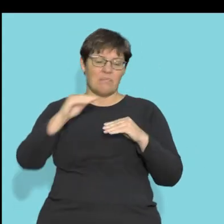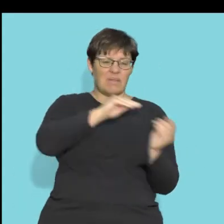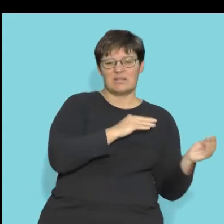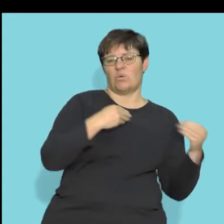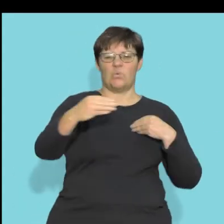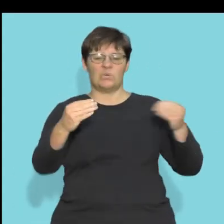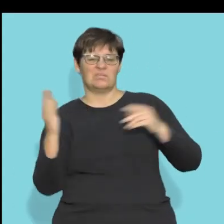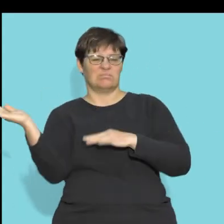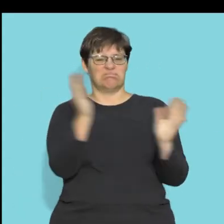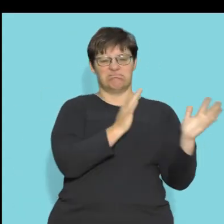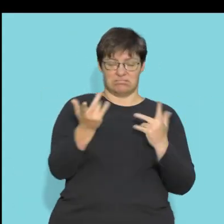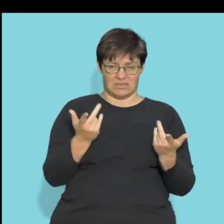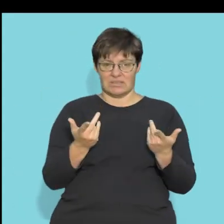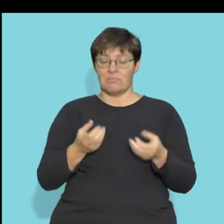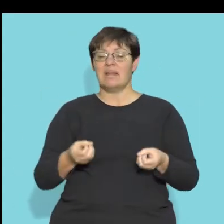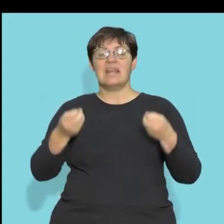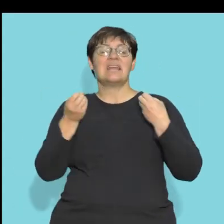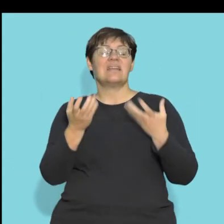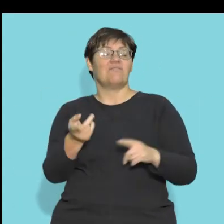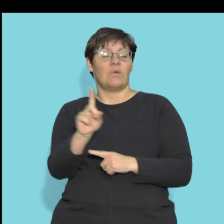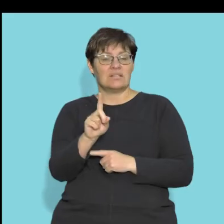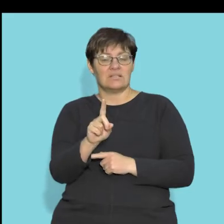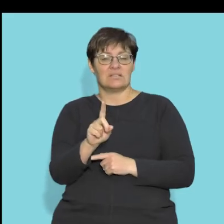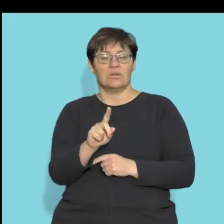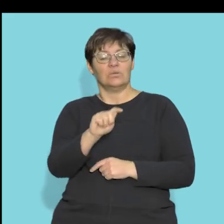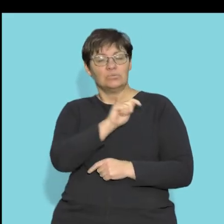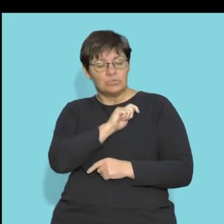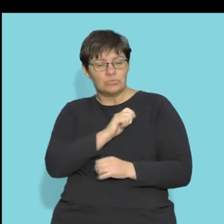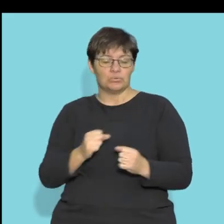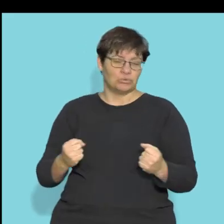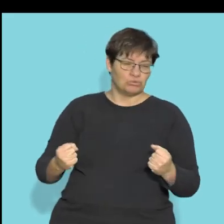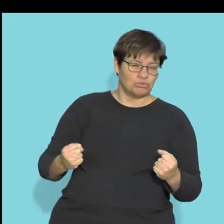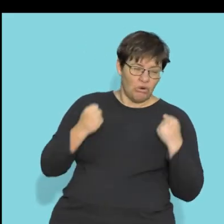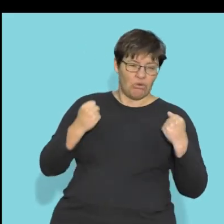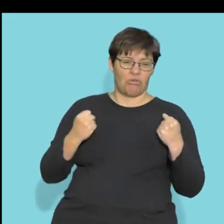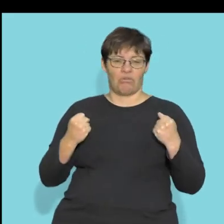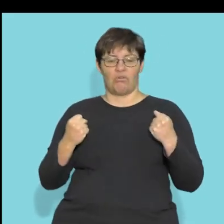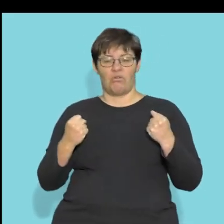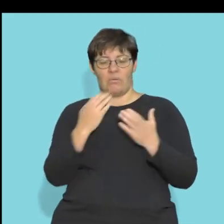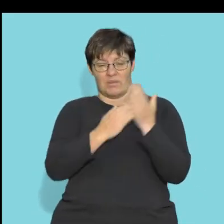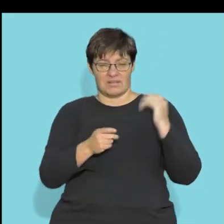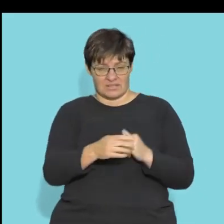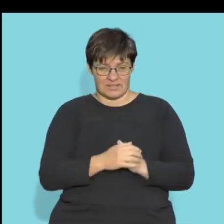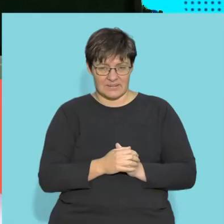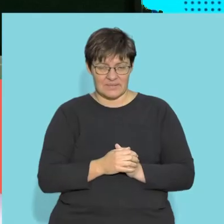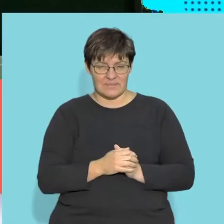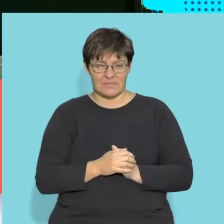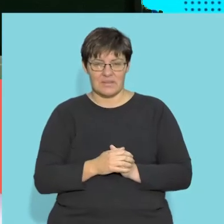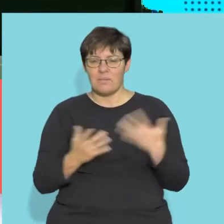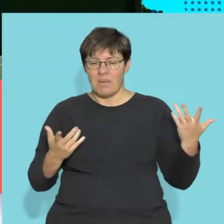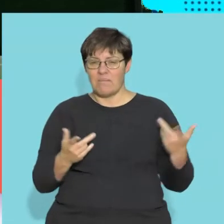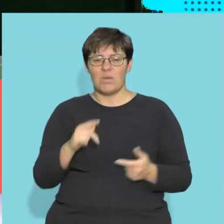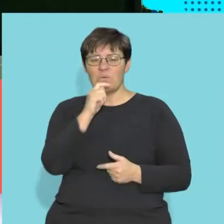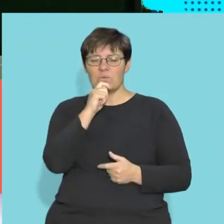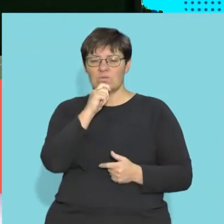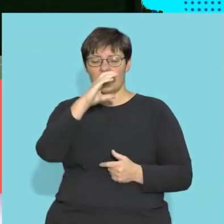or things like that. So it just gives it that really strong, all right, part. I don't know if you guys use cotton wool.